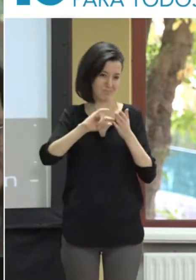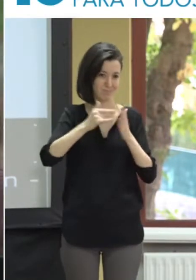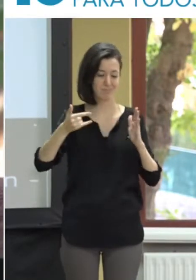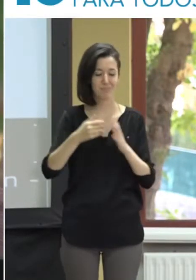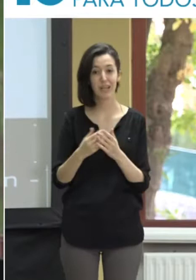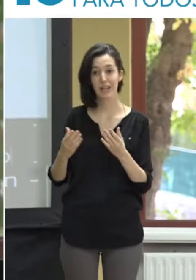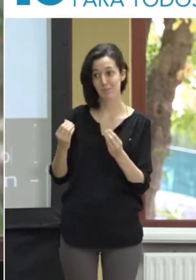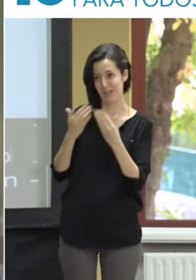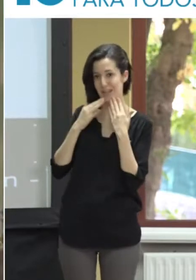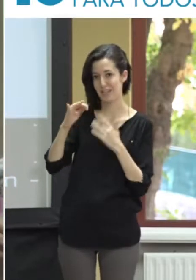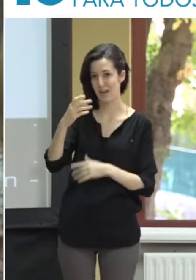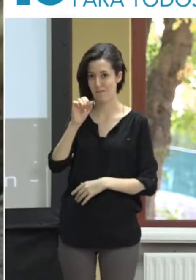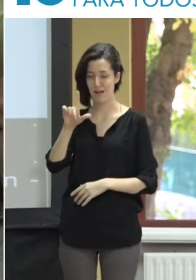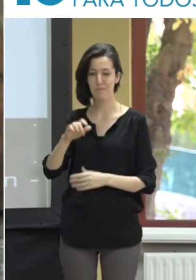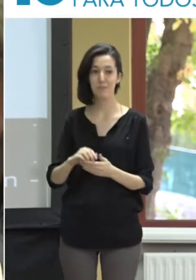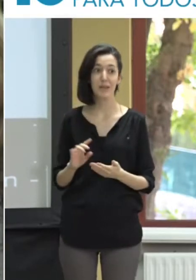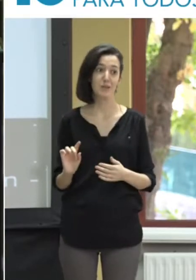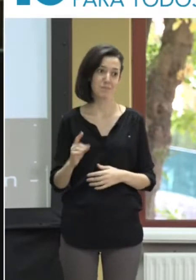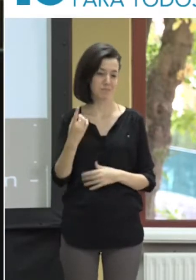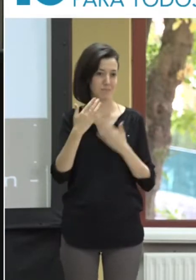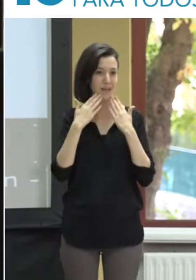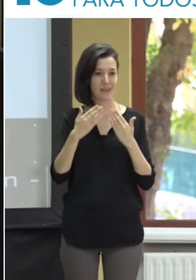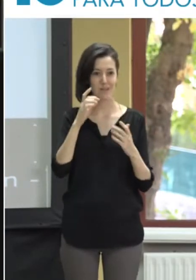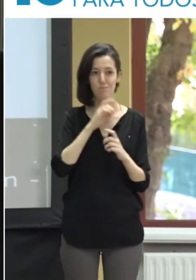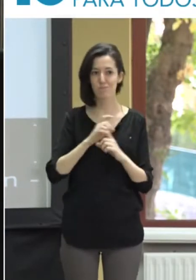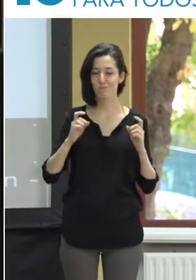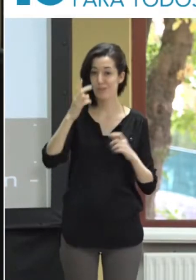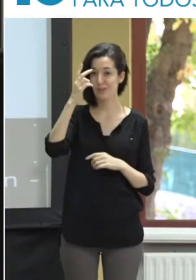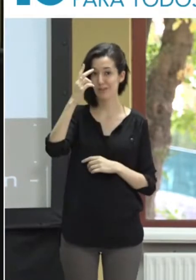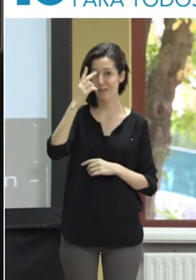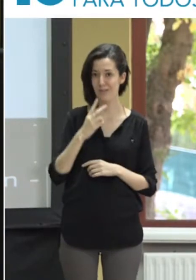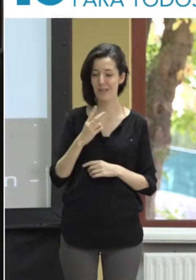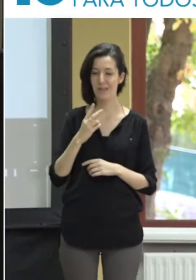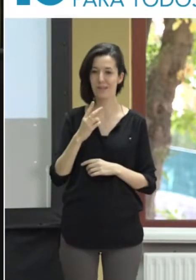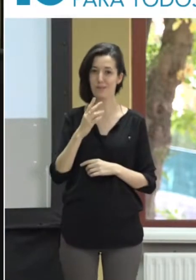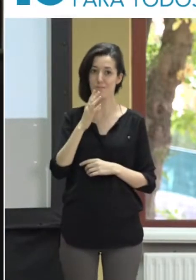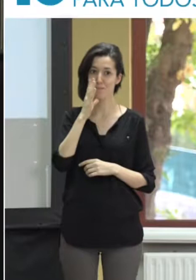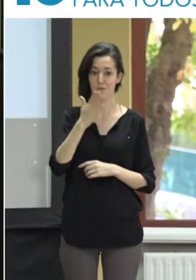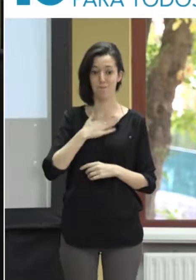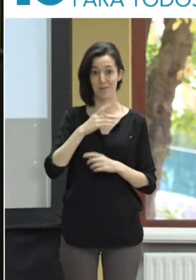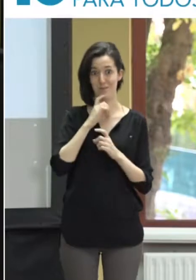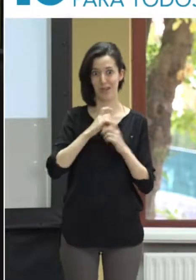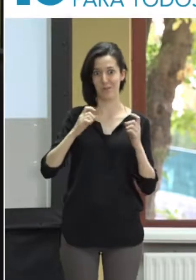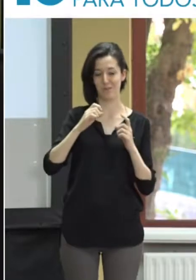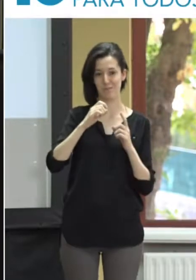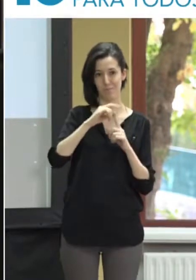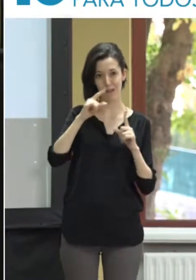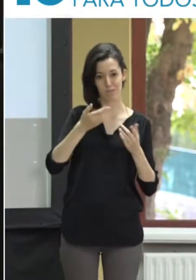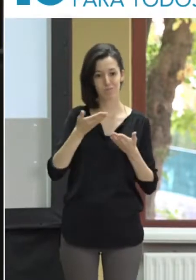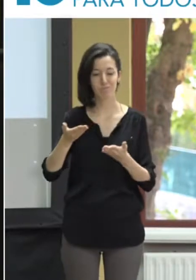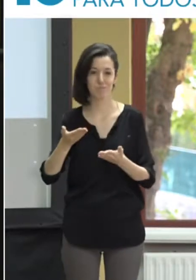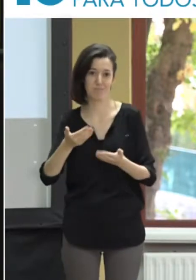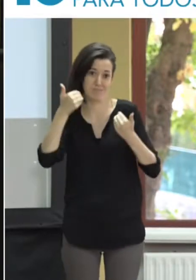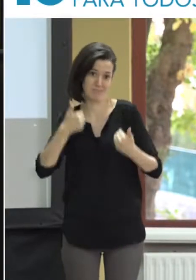130,000 elderly people, where they have trained them on mobile cell phones. Thank you very much. First of all, I'd like to